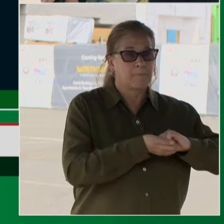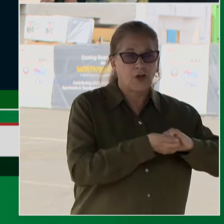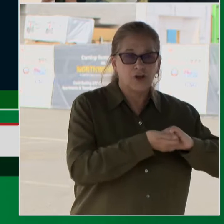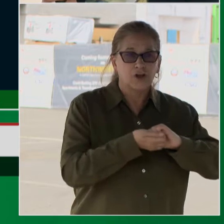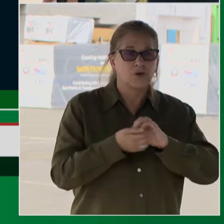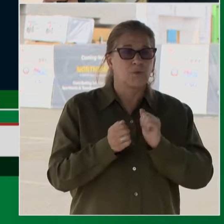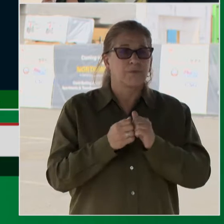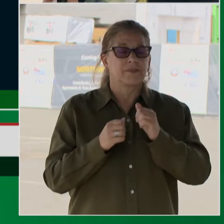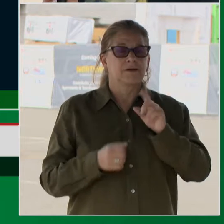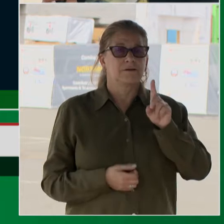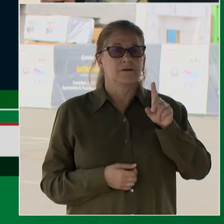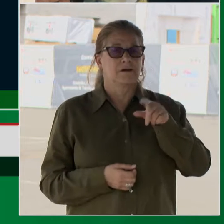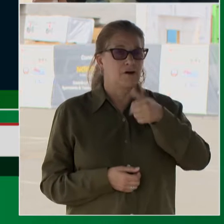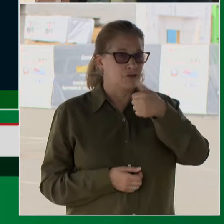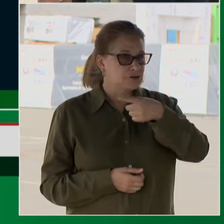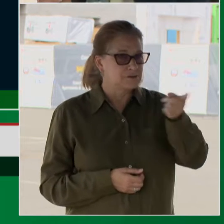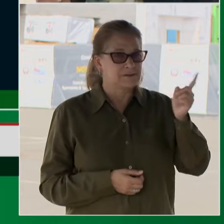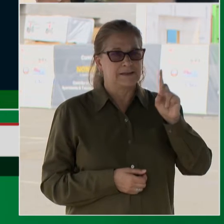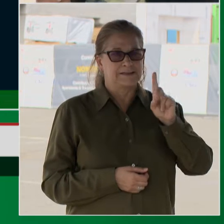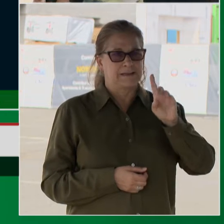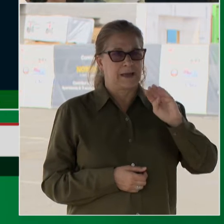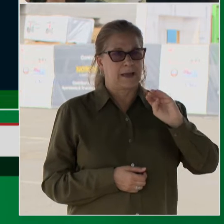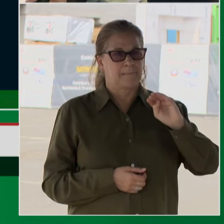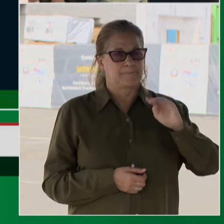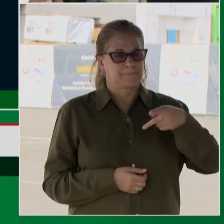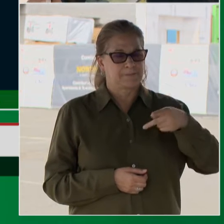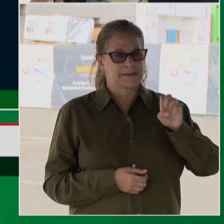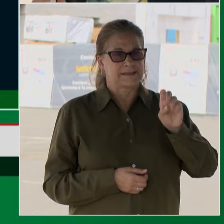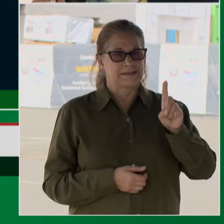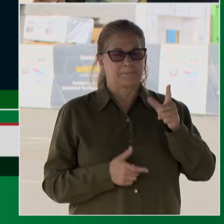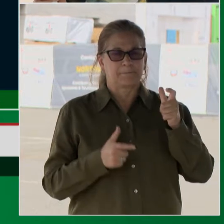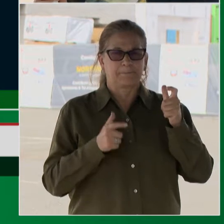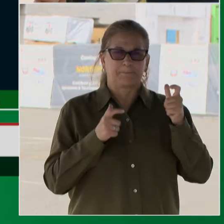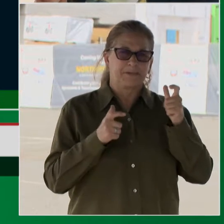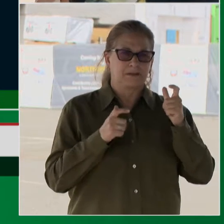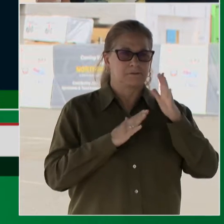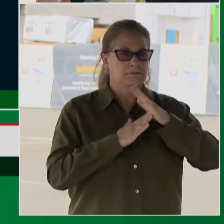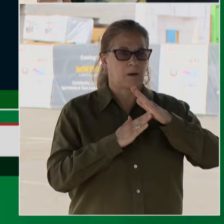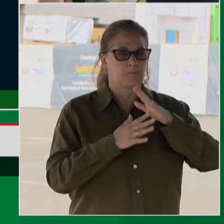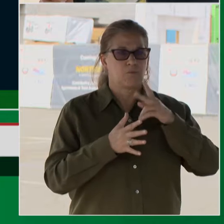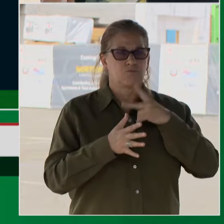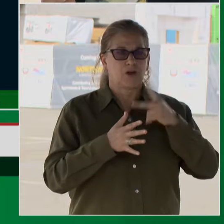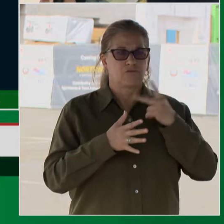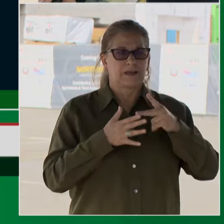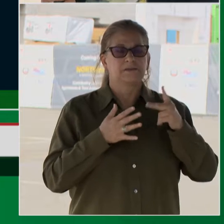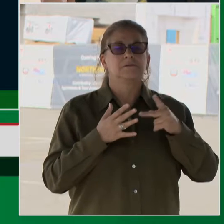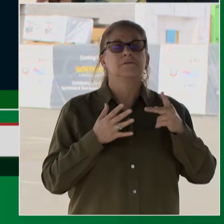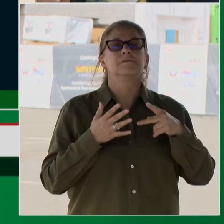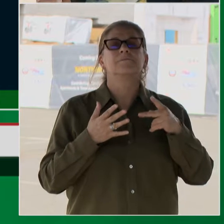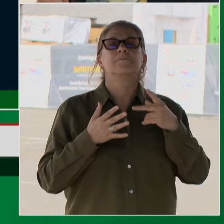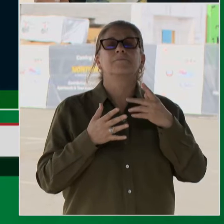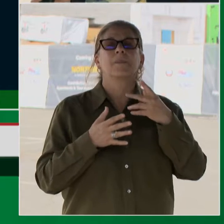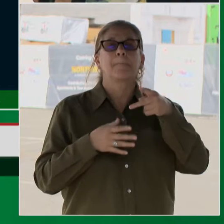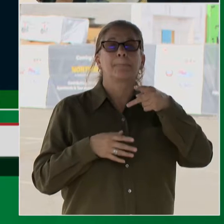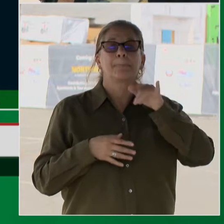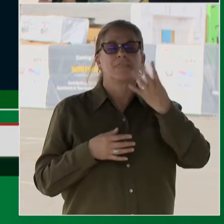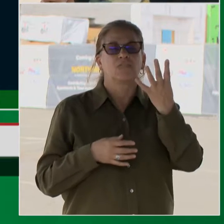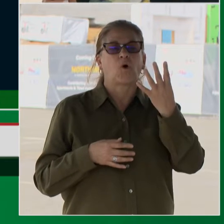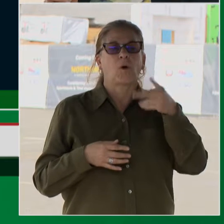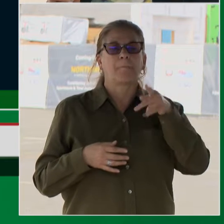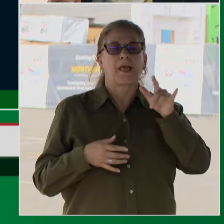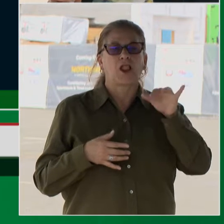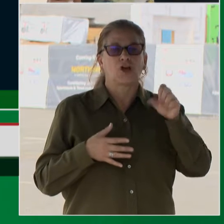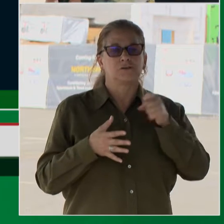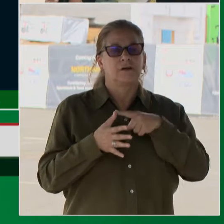there's four big priorities that we're focused on. The first is housing affordability. As I think everybody knows, we are